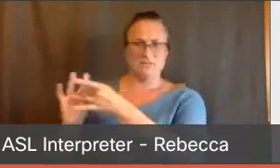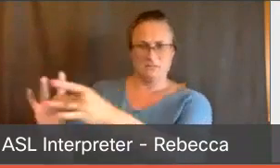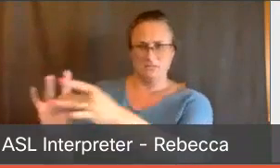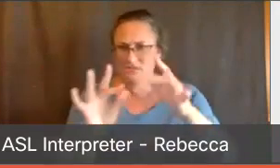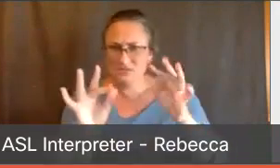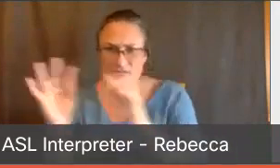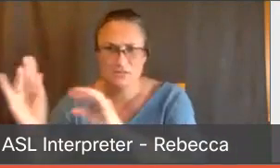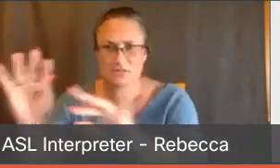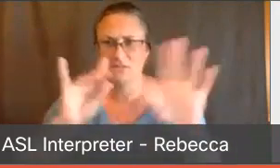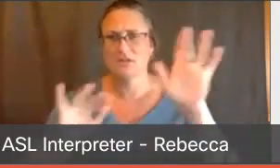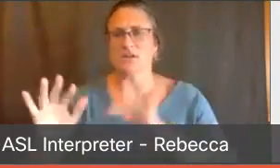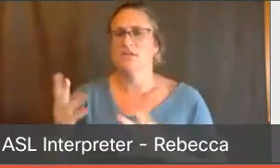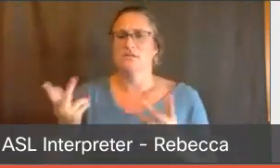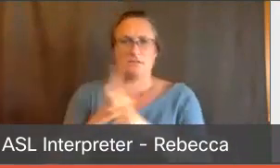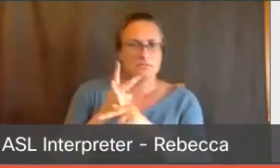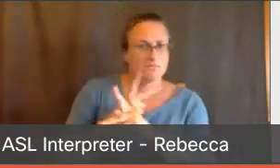we are part of,